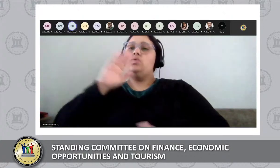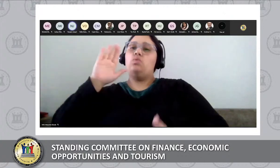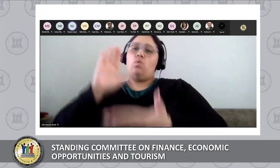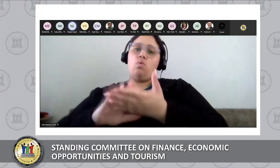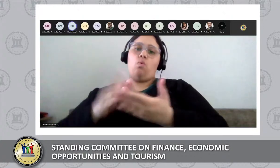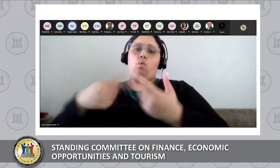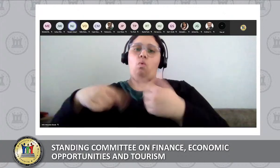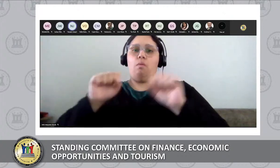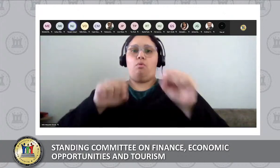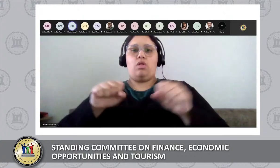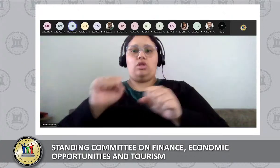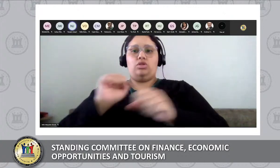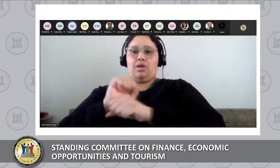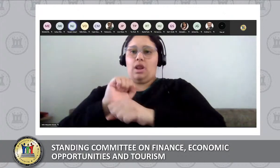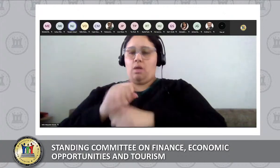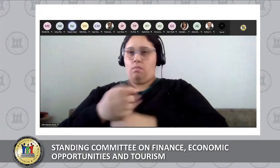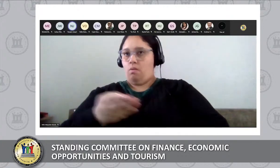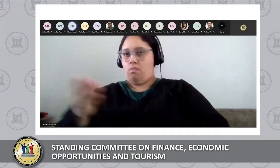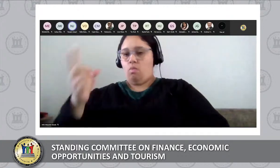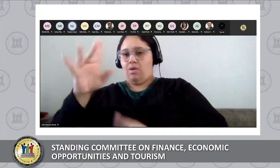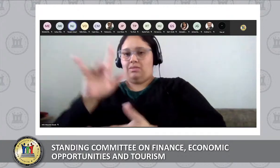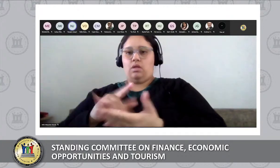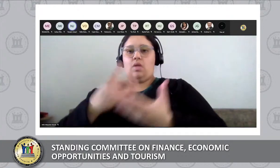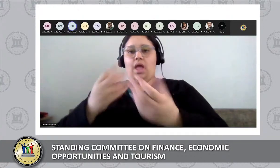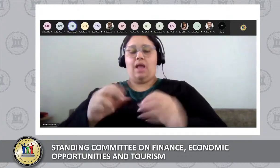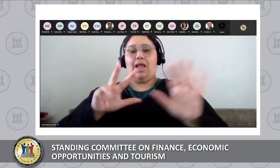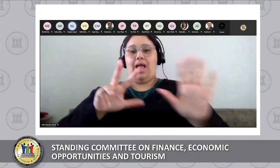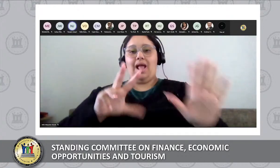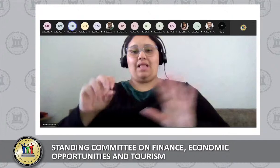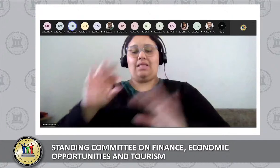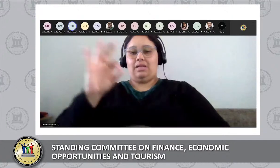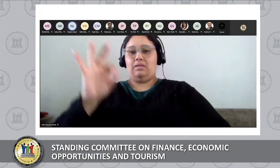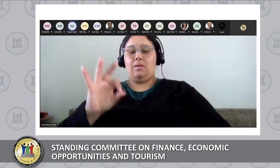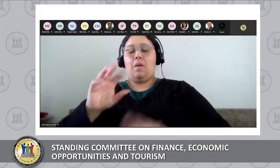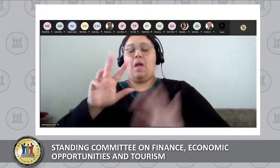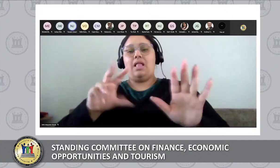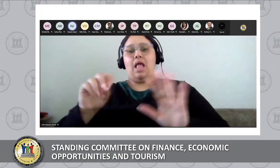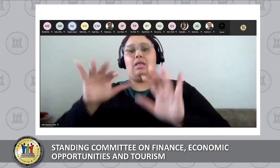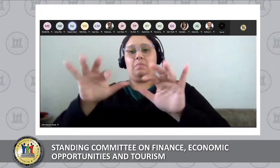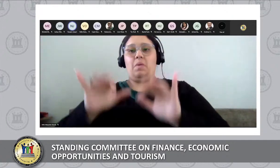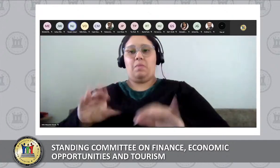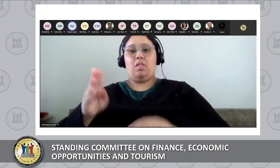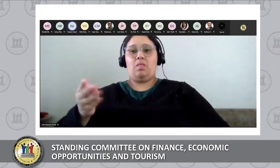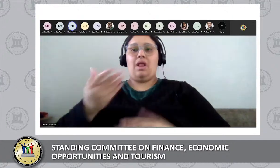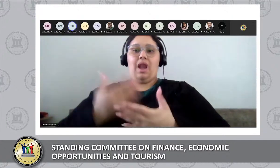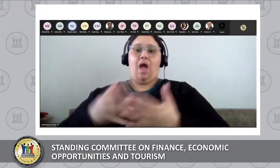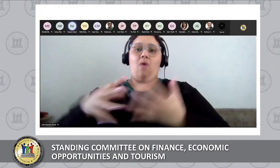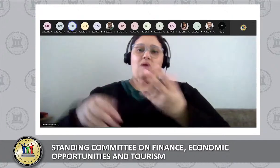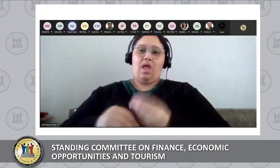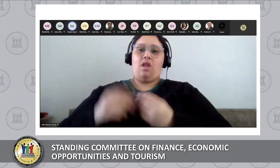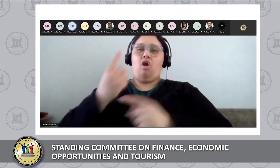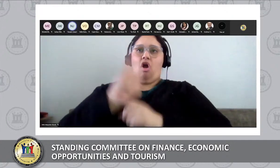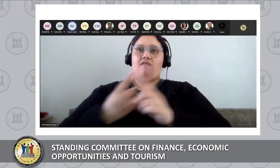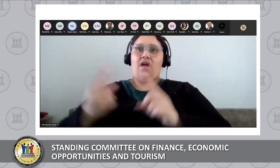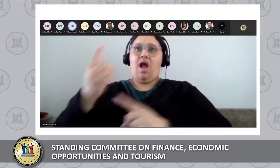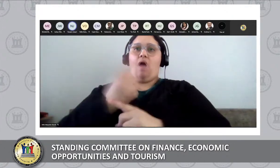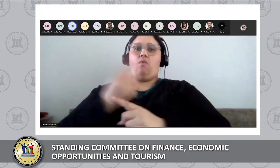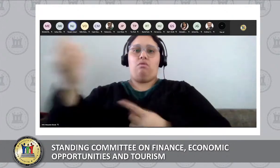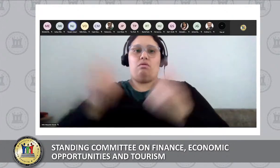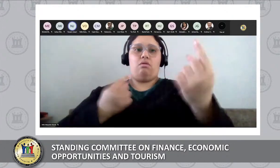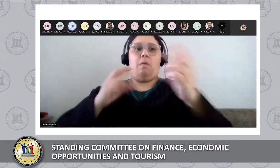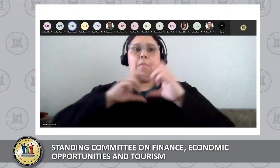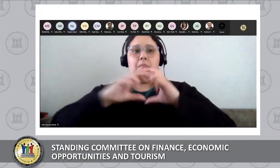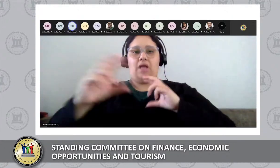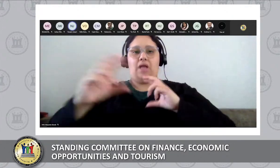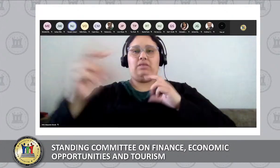potential labor at that one site. They have 800 people employed there. They're now busing in people a half an hour away, all the